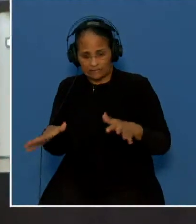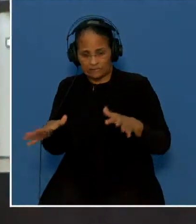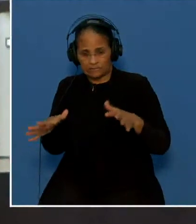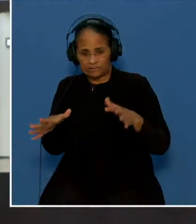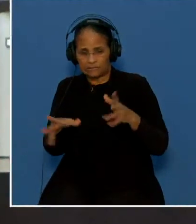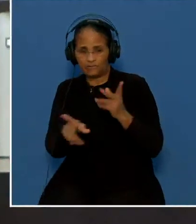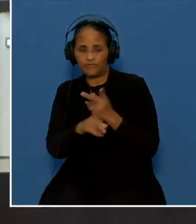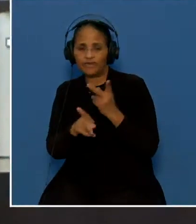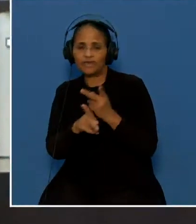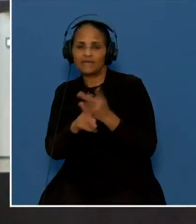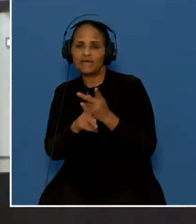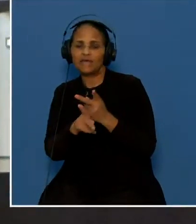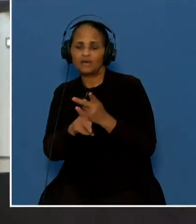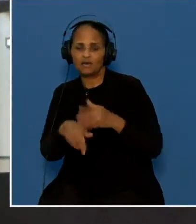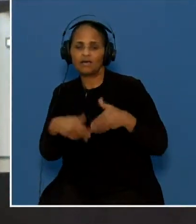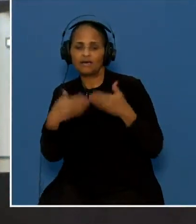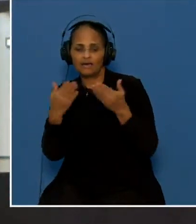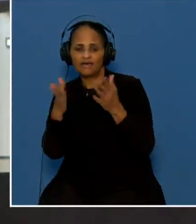Caregivers